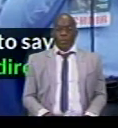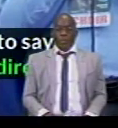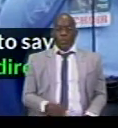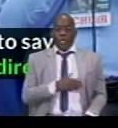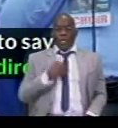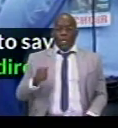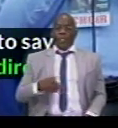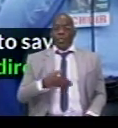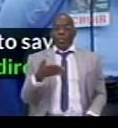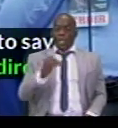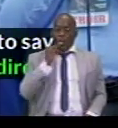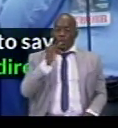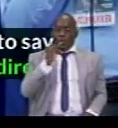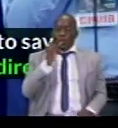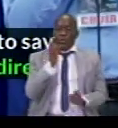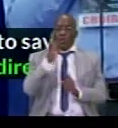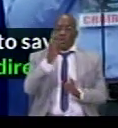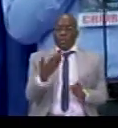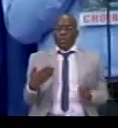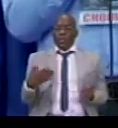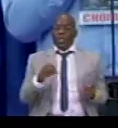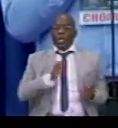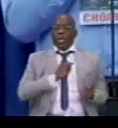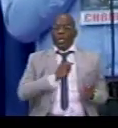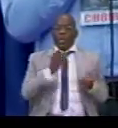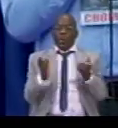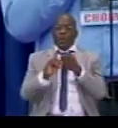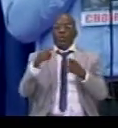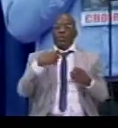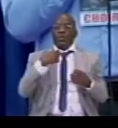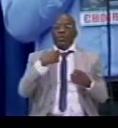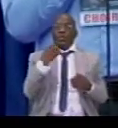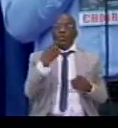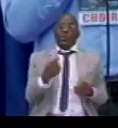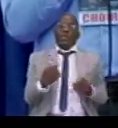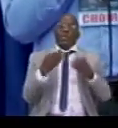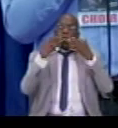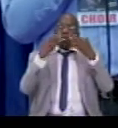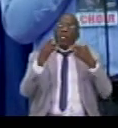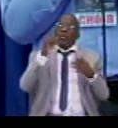There is one thing that I want to say. Thank you,